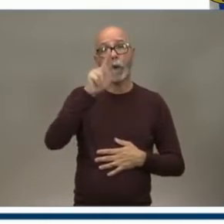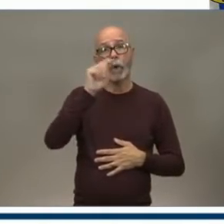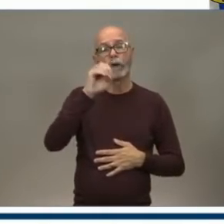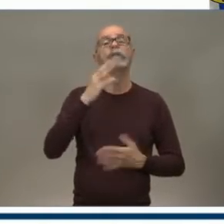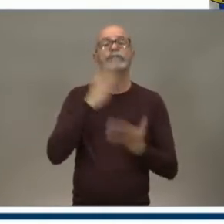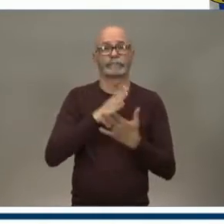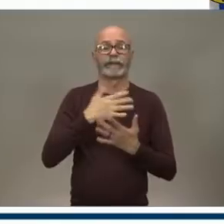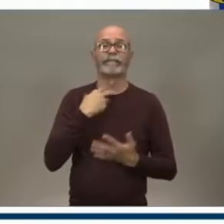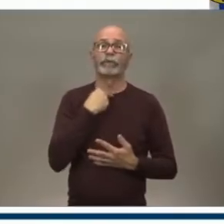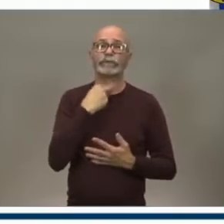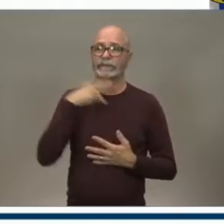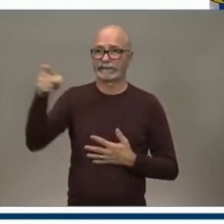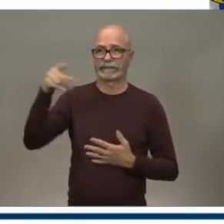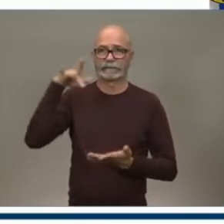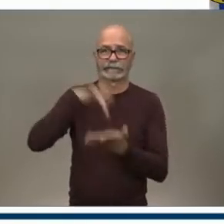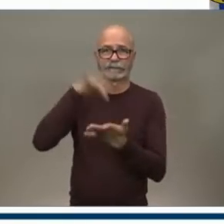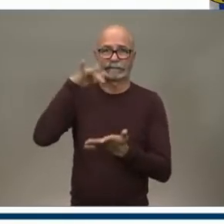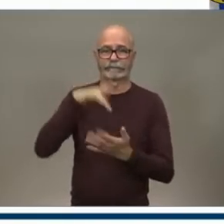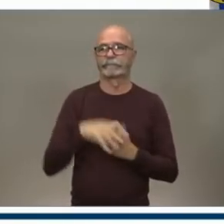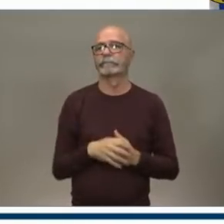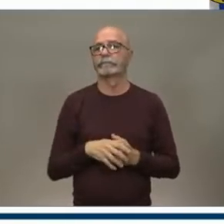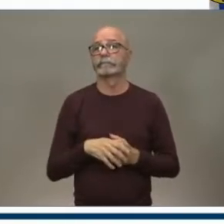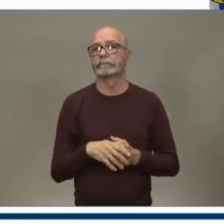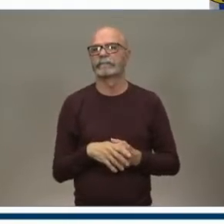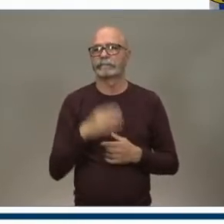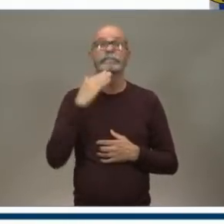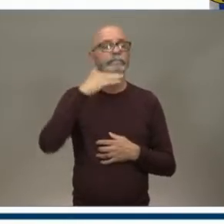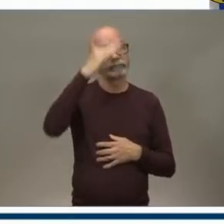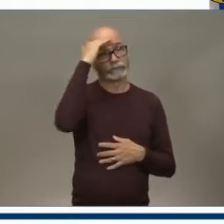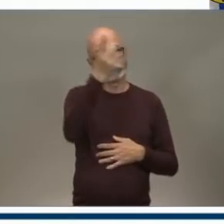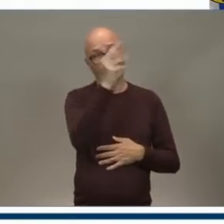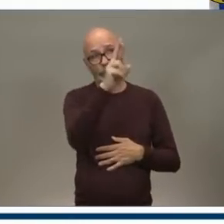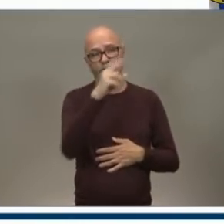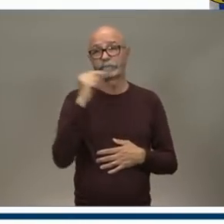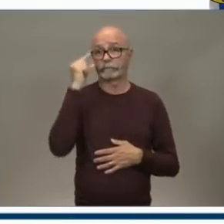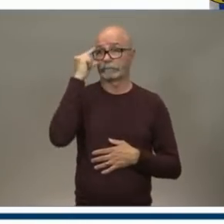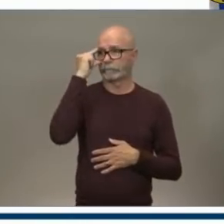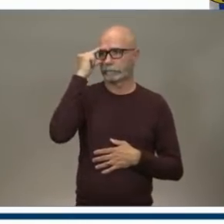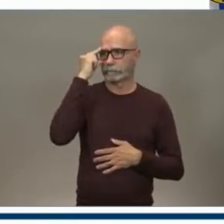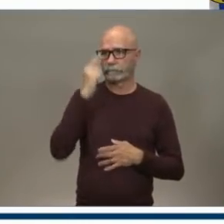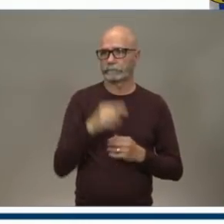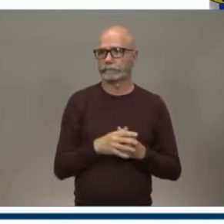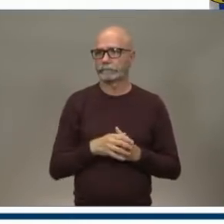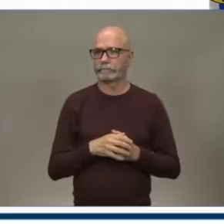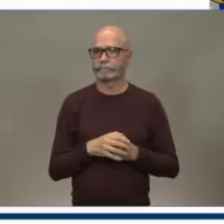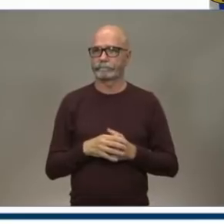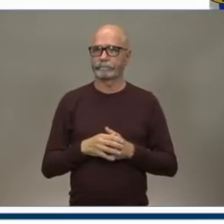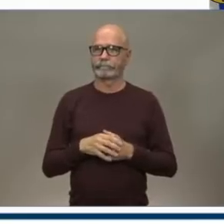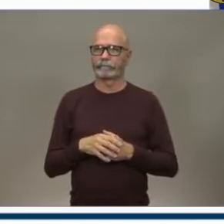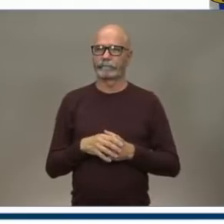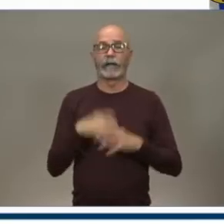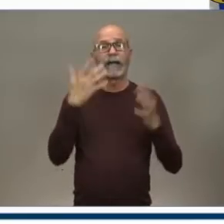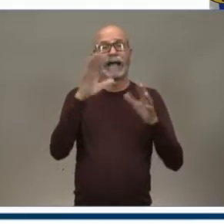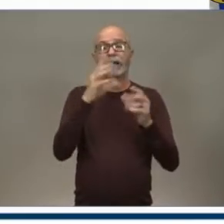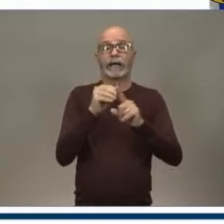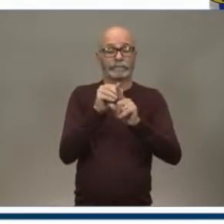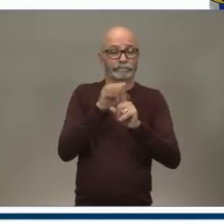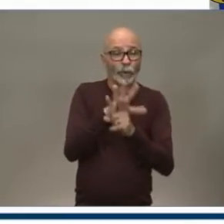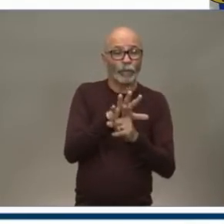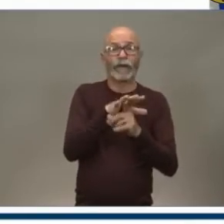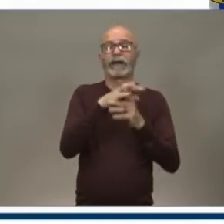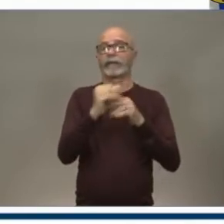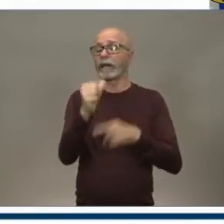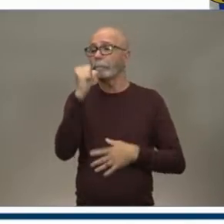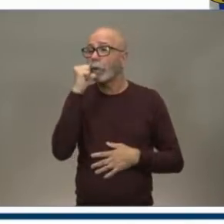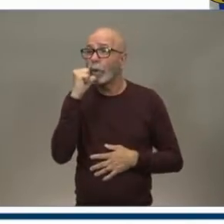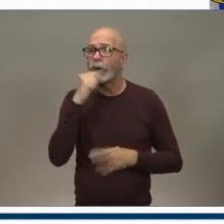Dr. Strang. Given the recent list of exposures in social places like bars and restaurants, are there any plans